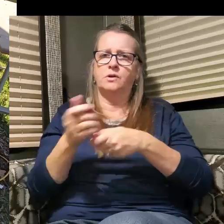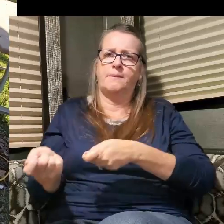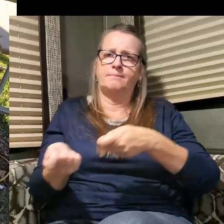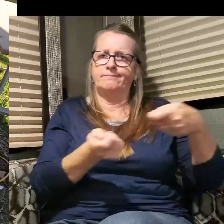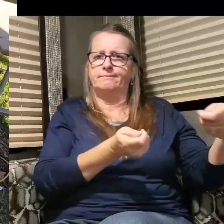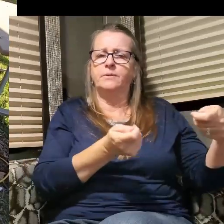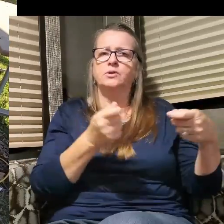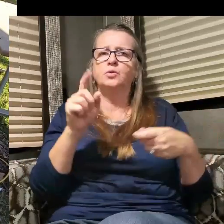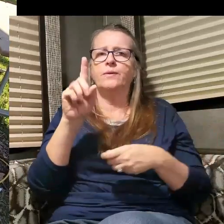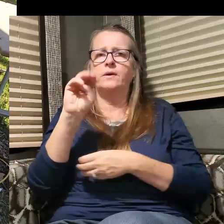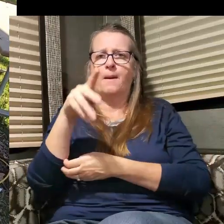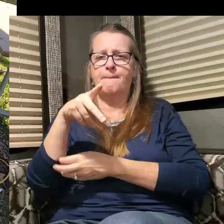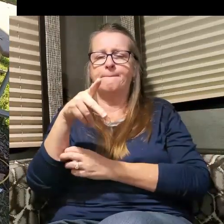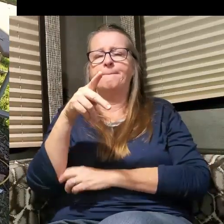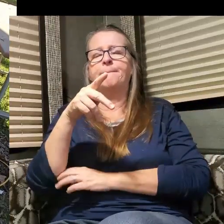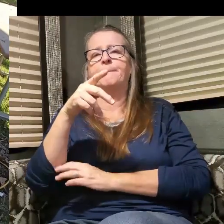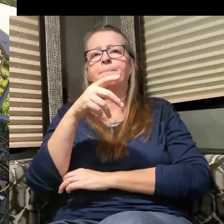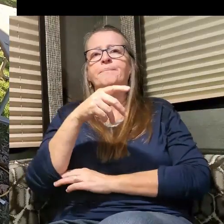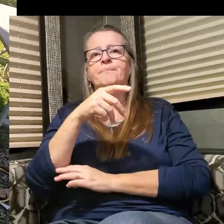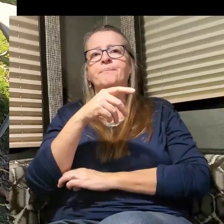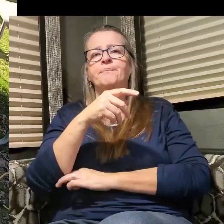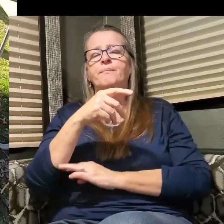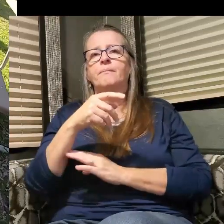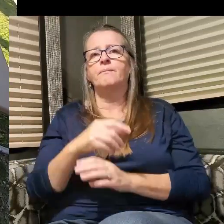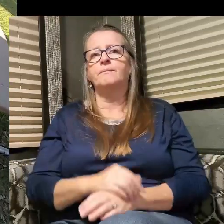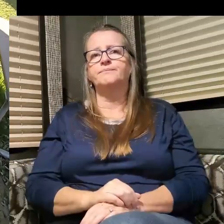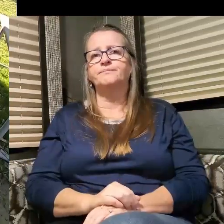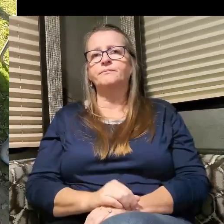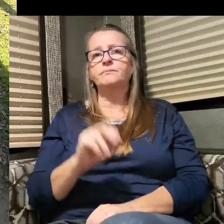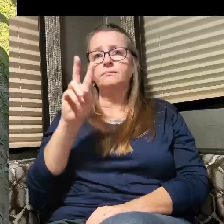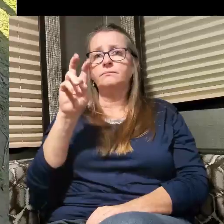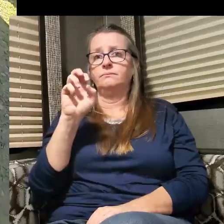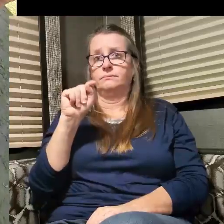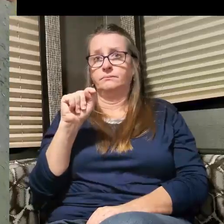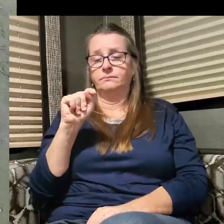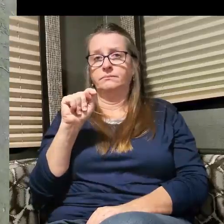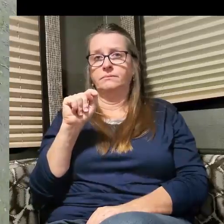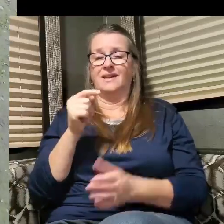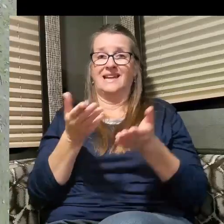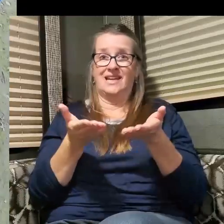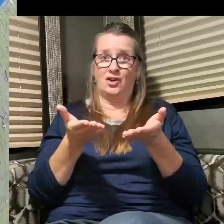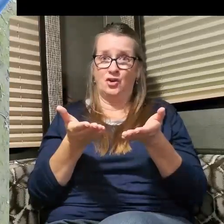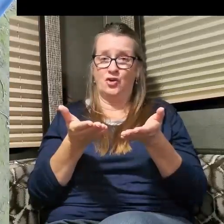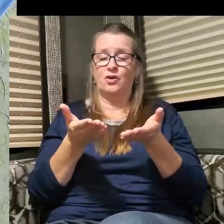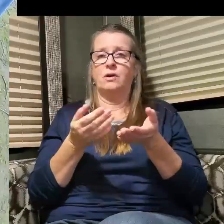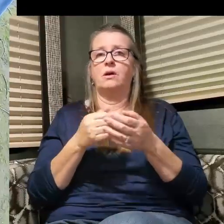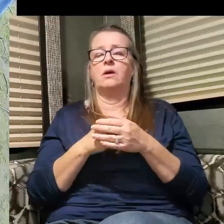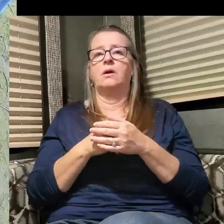bring it on down to the dump station. Okay, the vent is